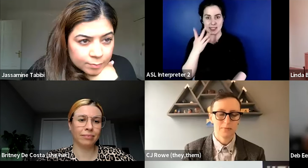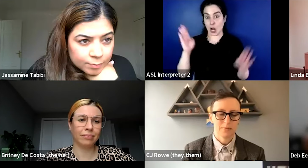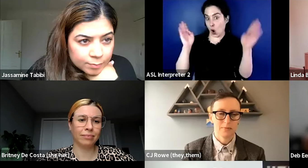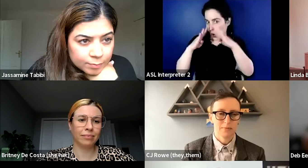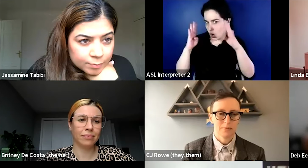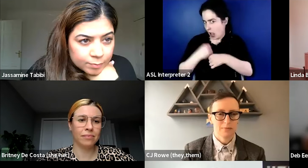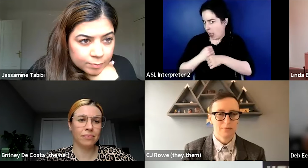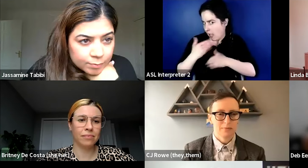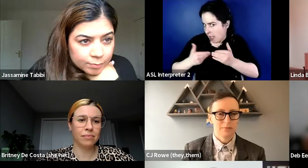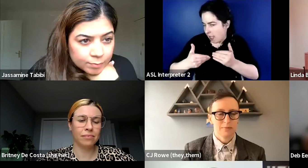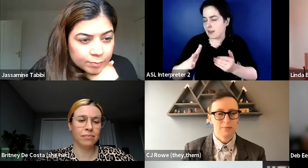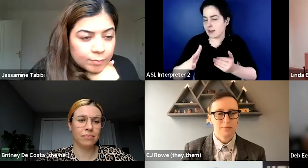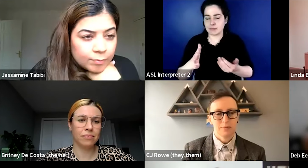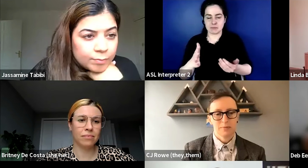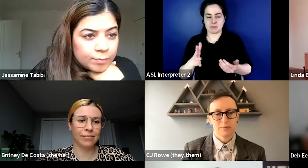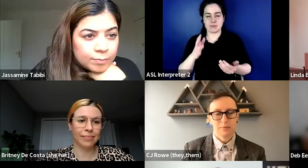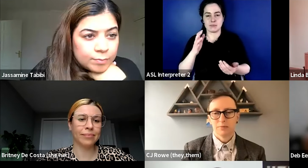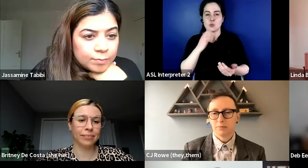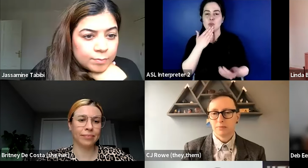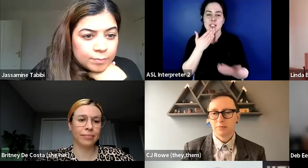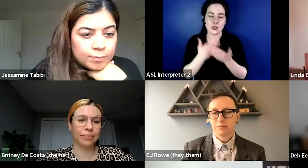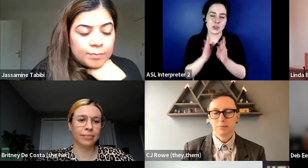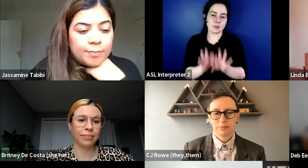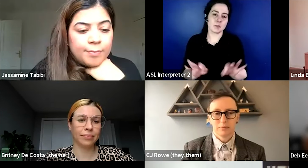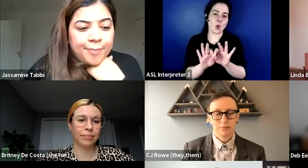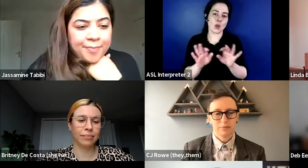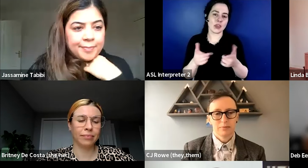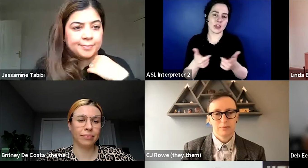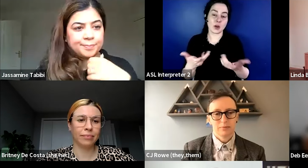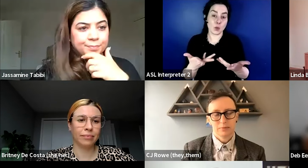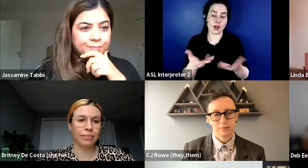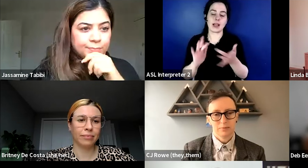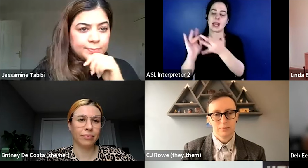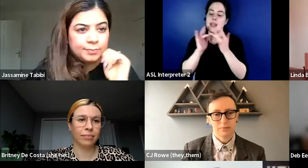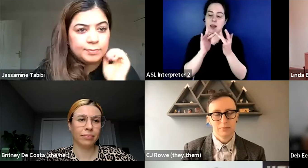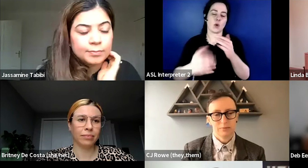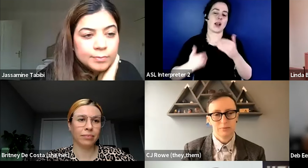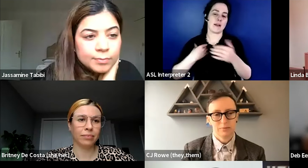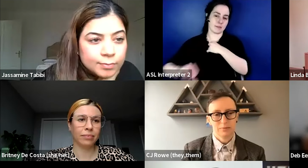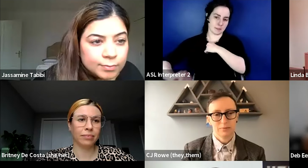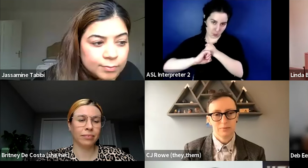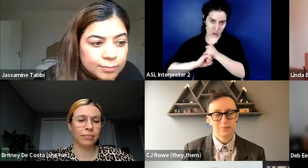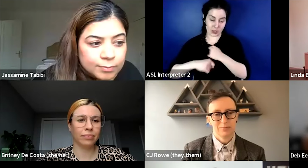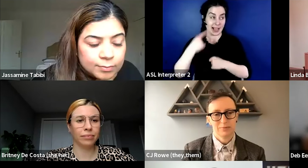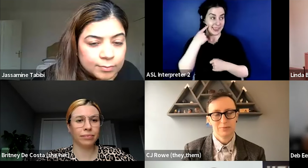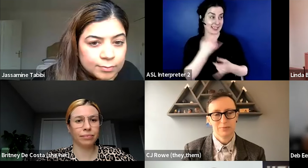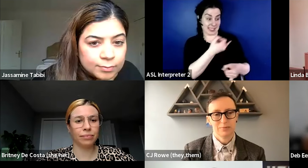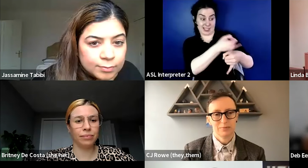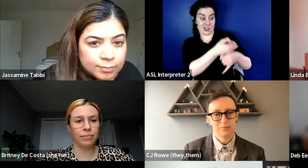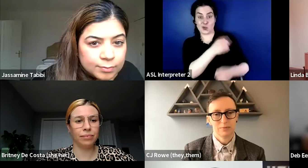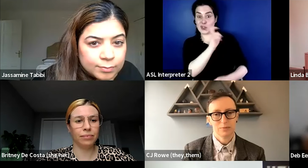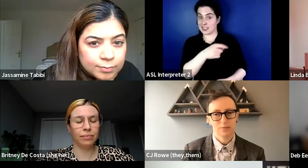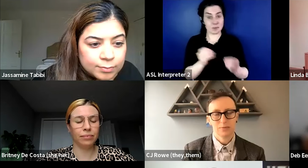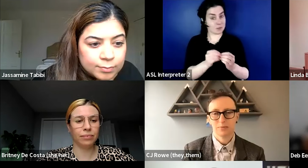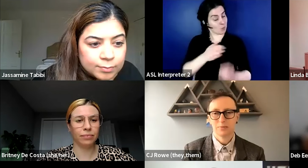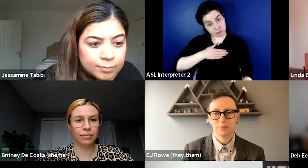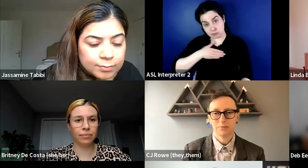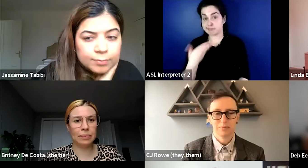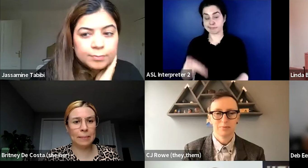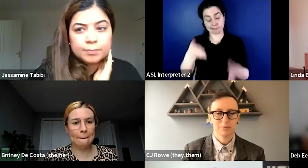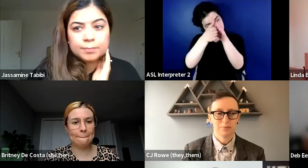these questions. And that's why having a network is really important. I think that's a big piece. I think institutions need to be more open to